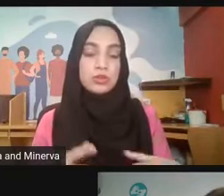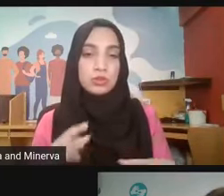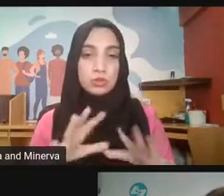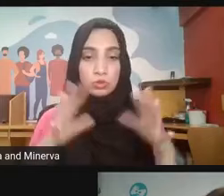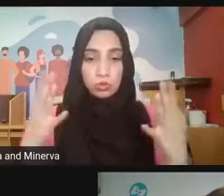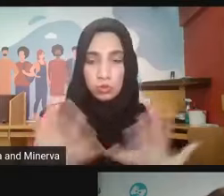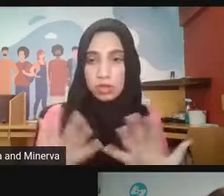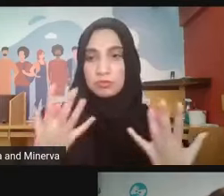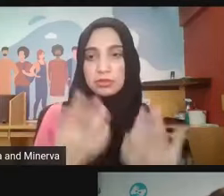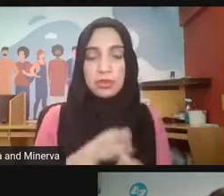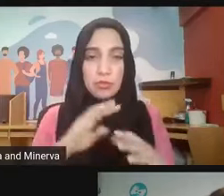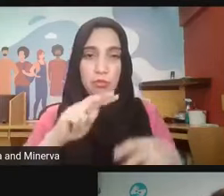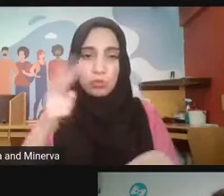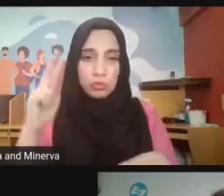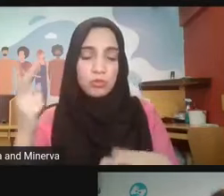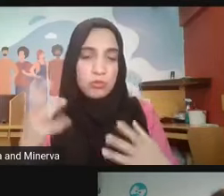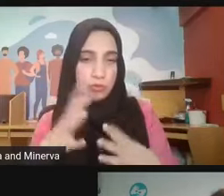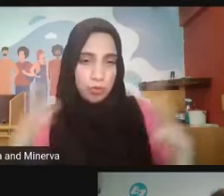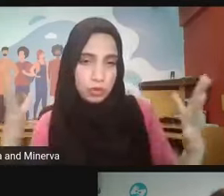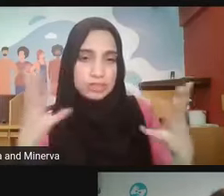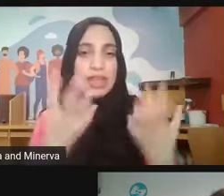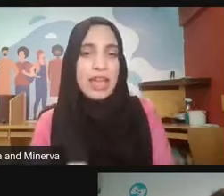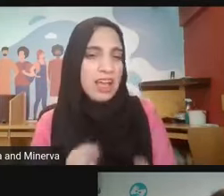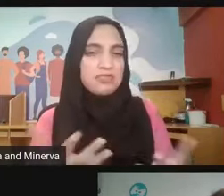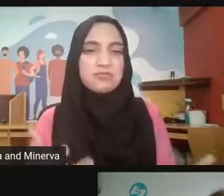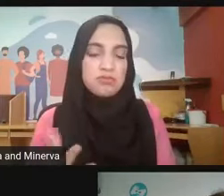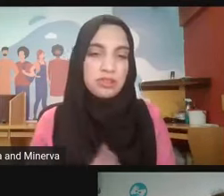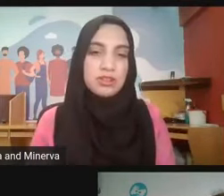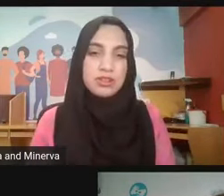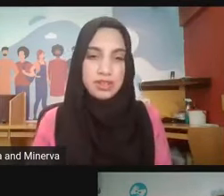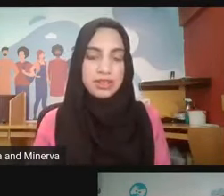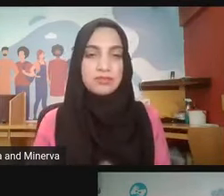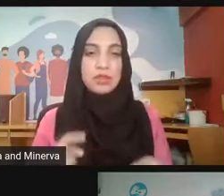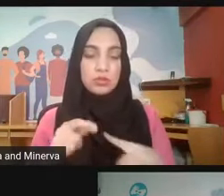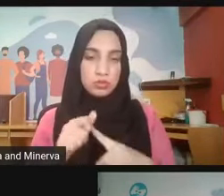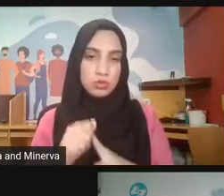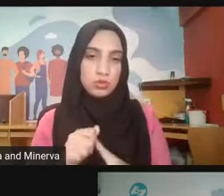the alarming incidents in Pakistan.